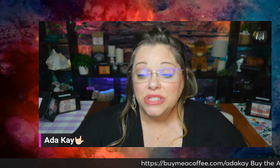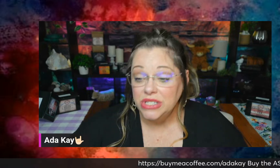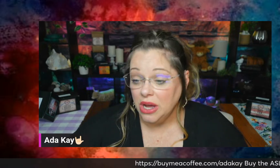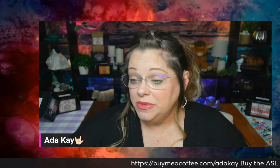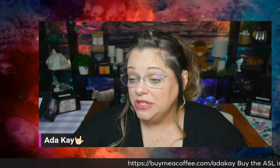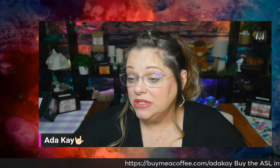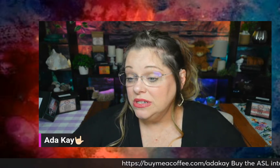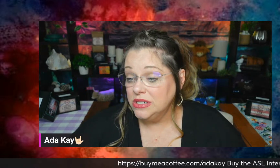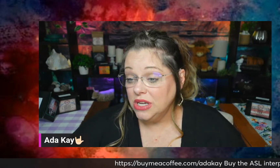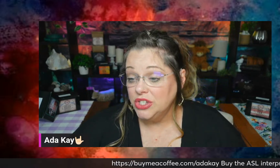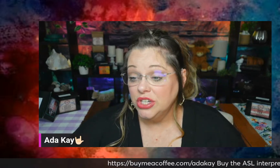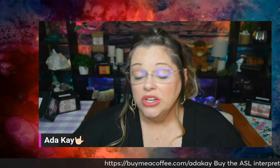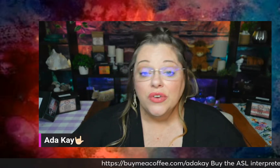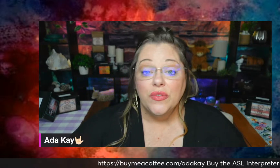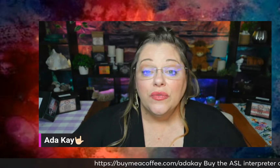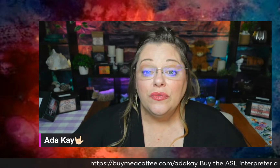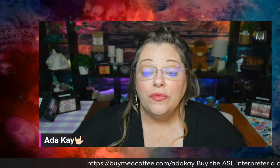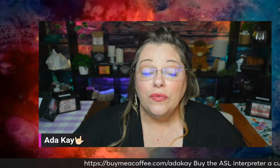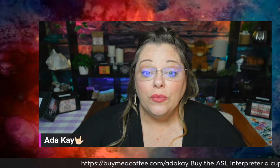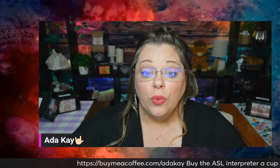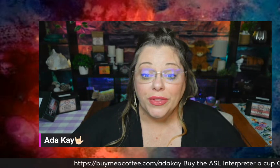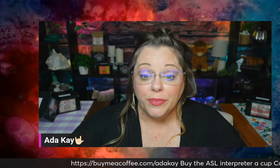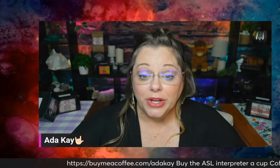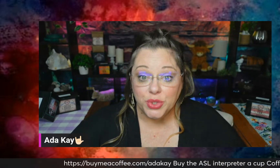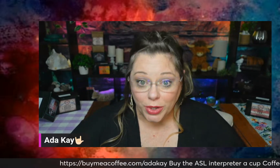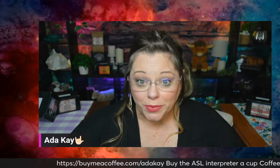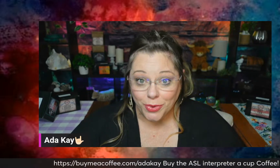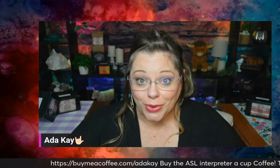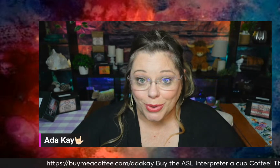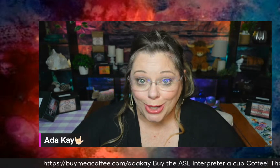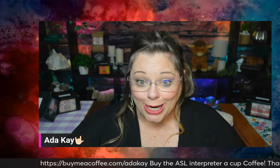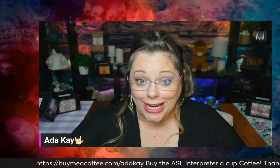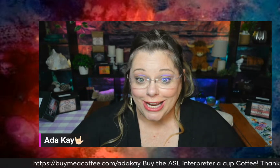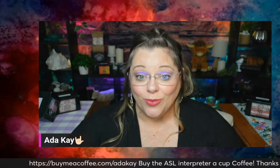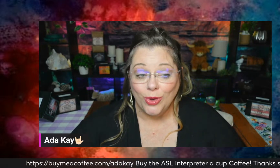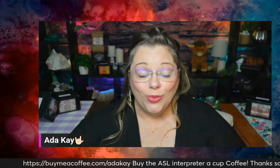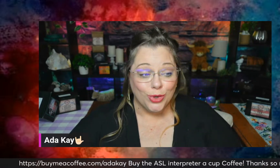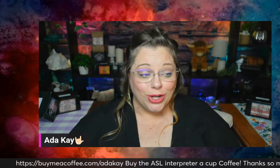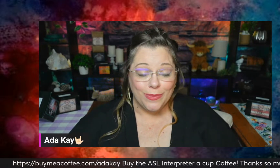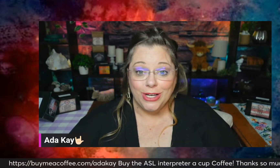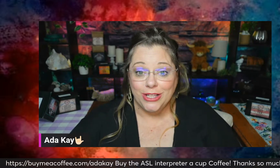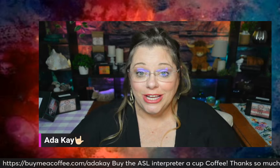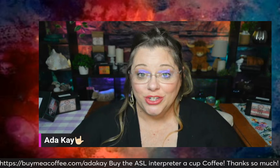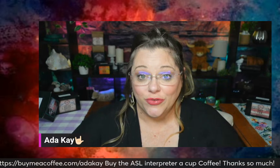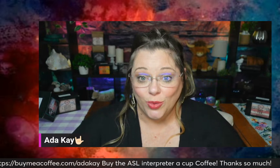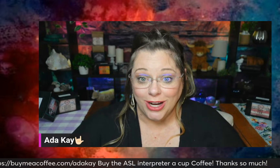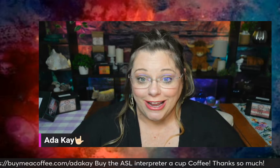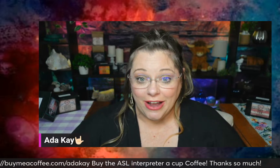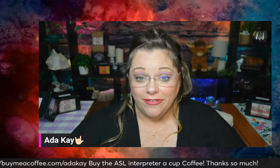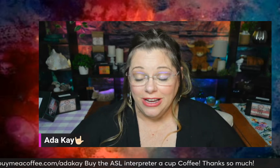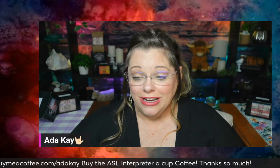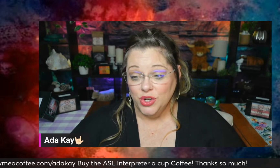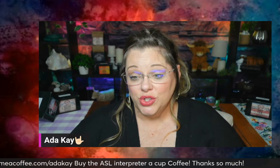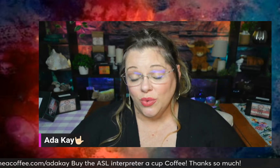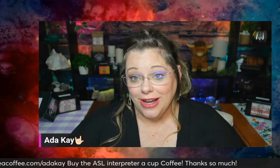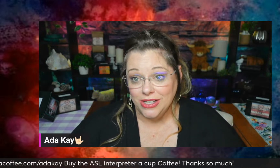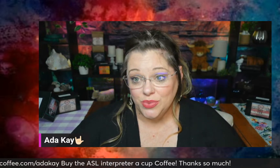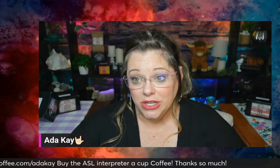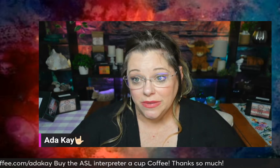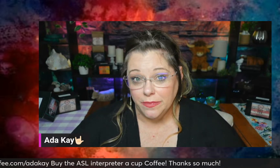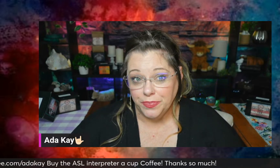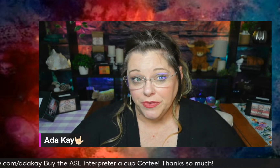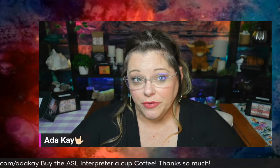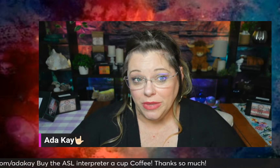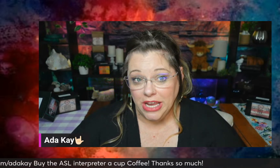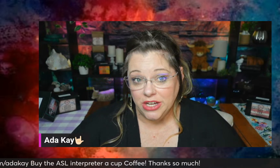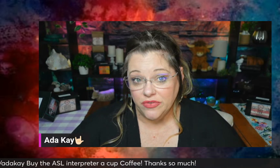I was adopted, Natasha, with my twin brother, and we were adopted at the age of 4.5. So I